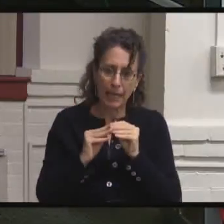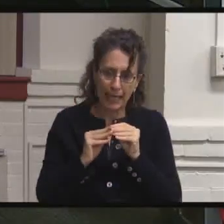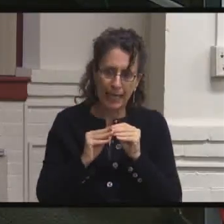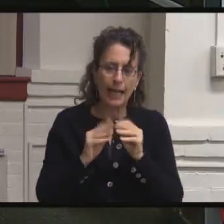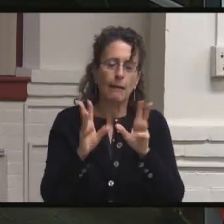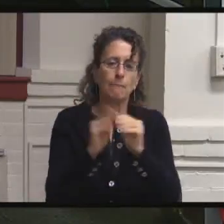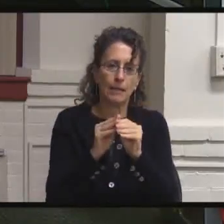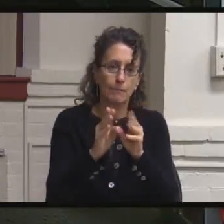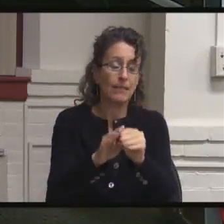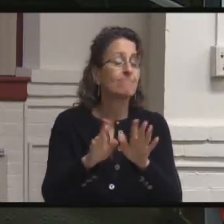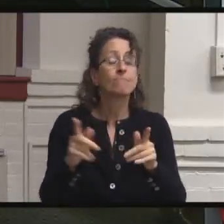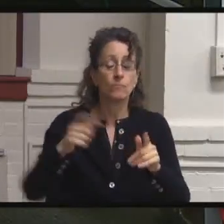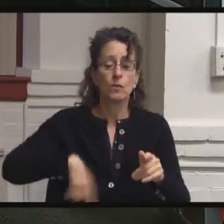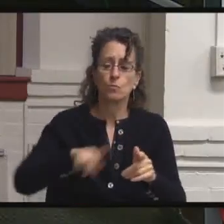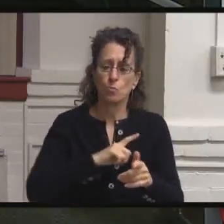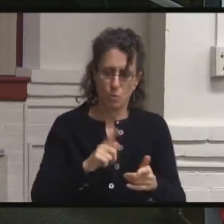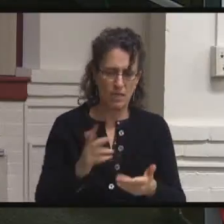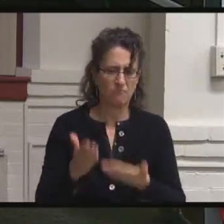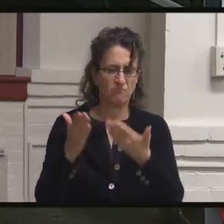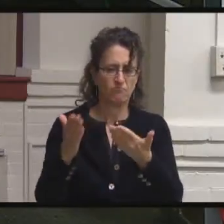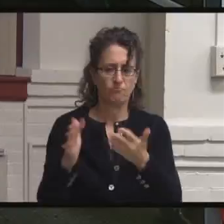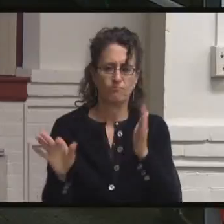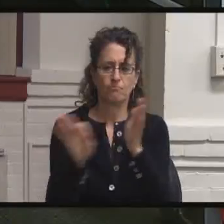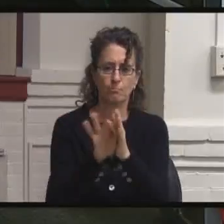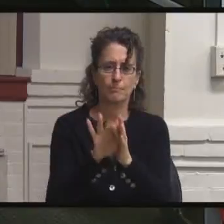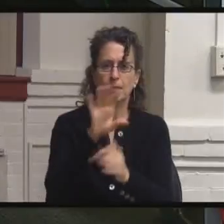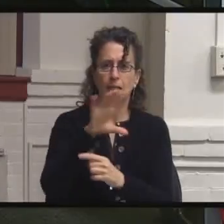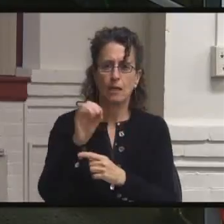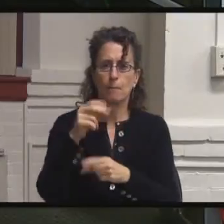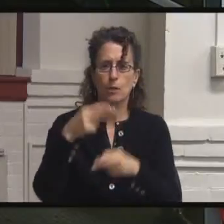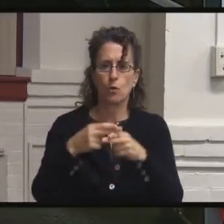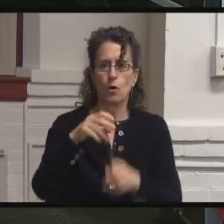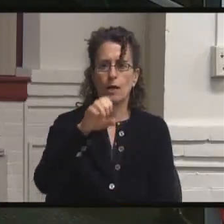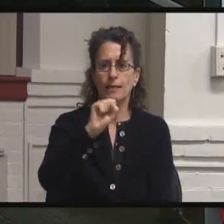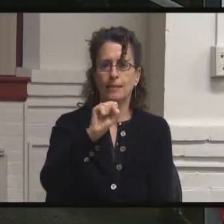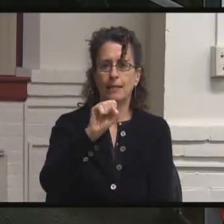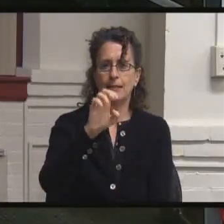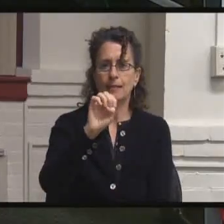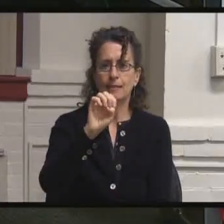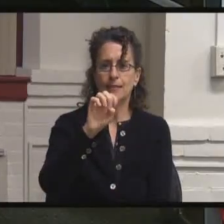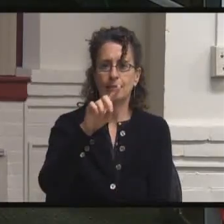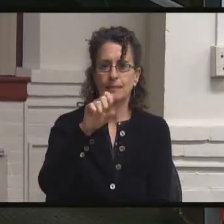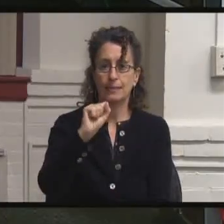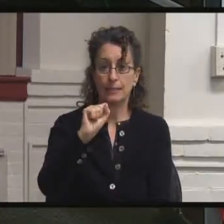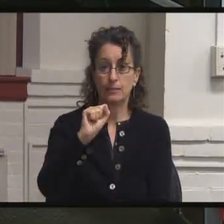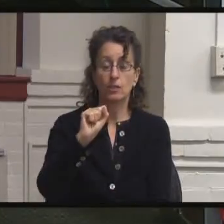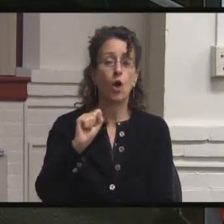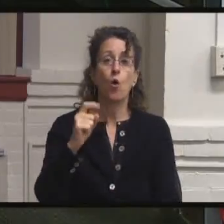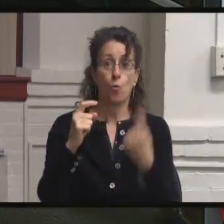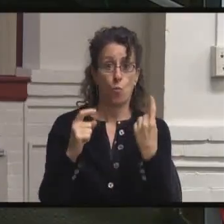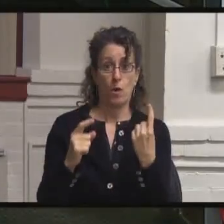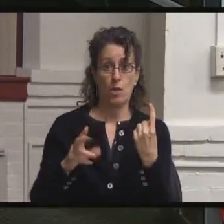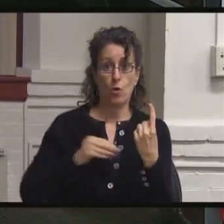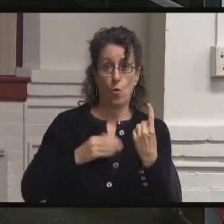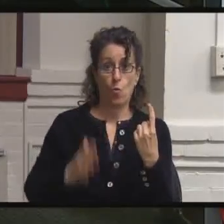select the firm called Seeds and their sole proprietor, Margaret Dillon.